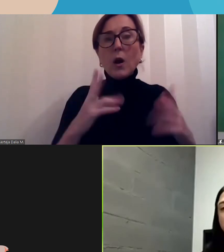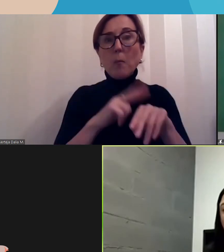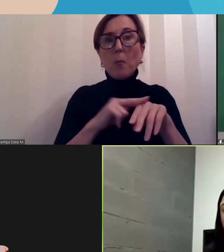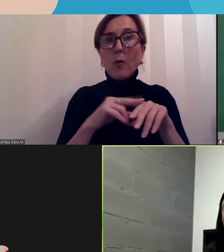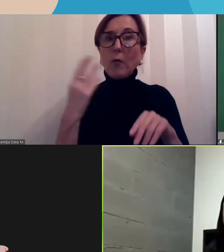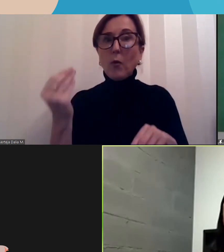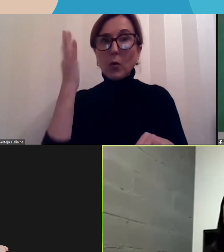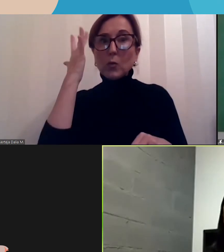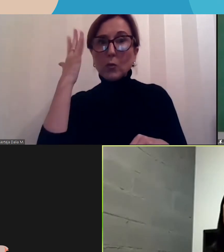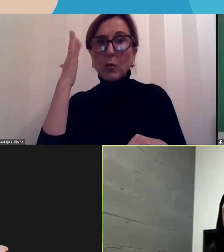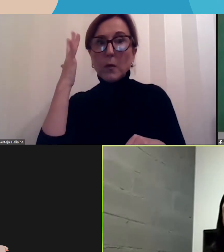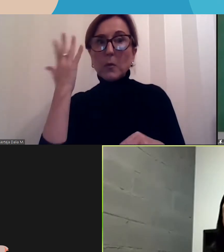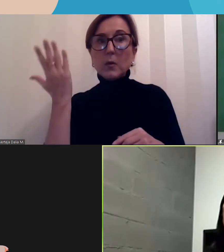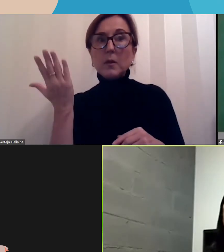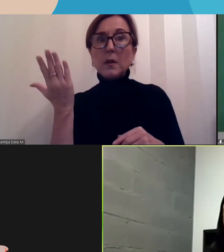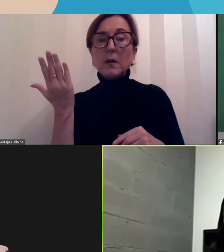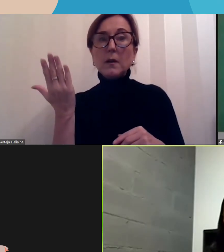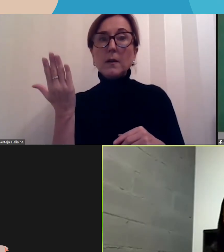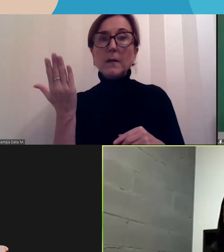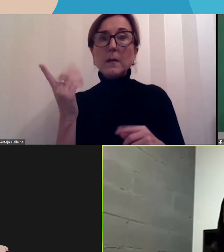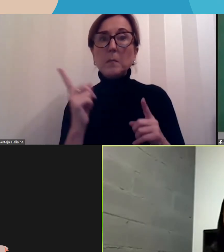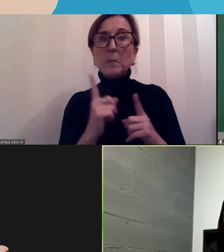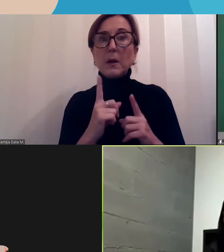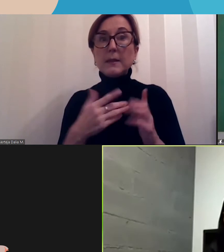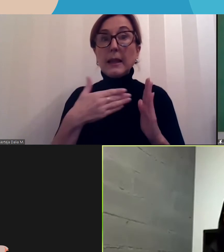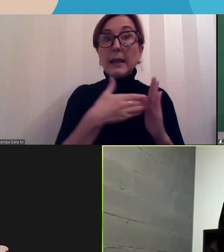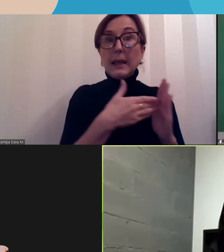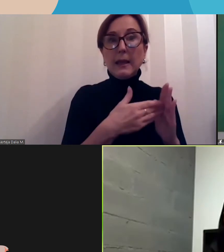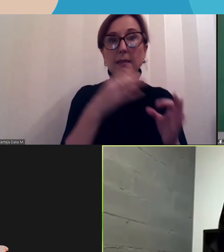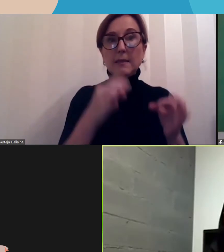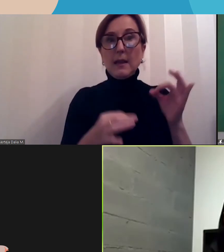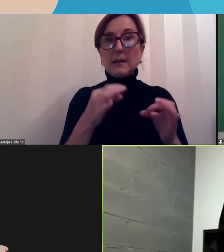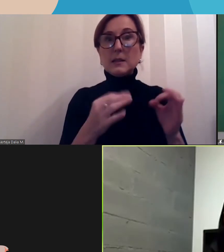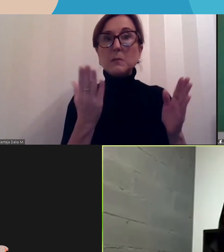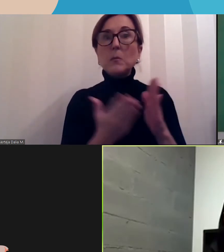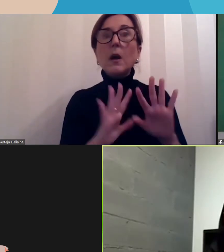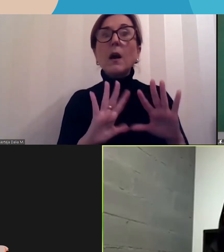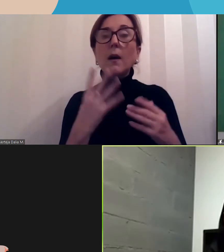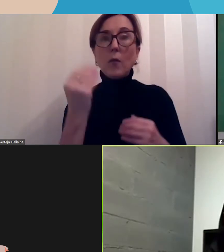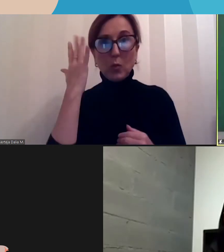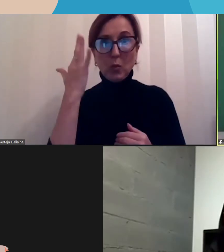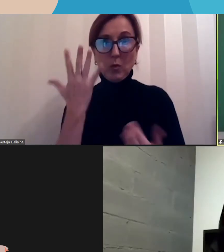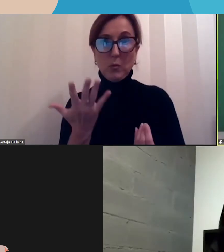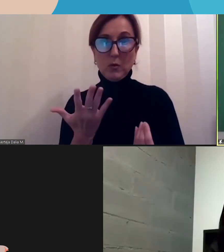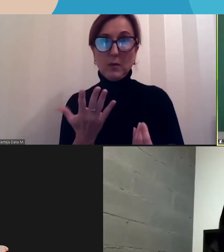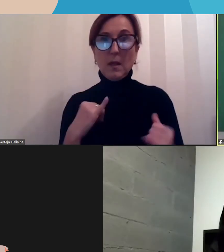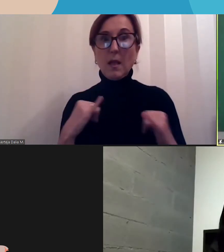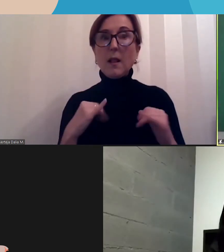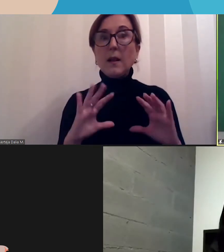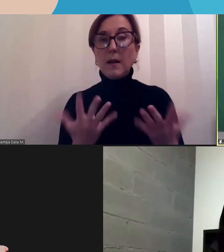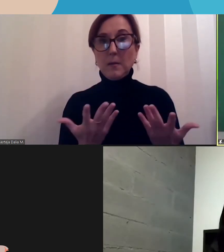hate speeches? What they think is and what is not examples of hate speech?